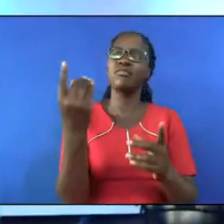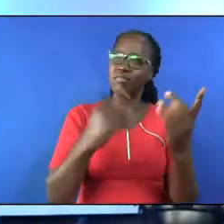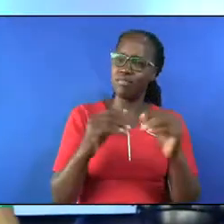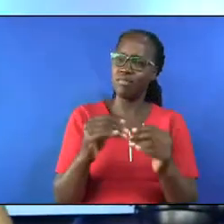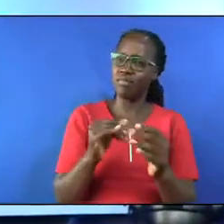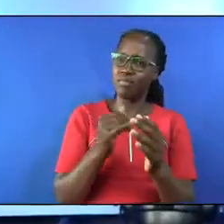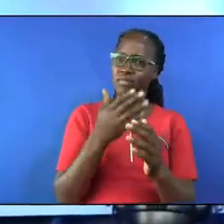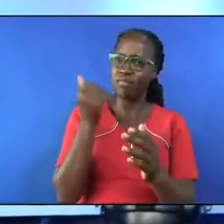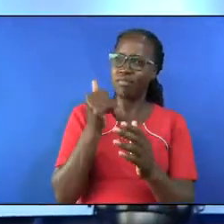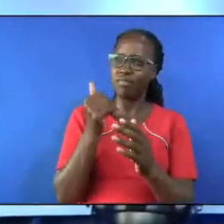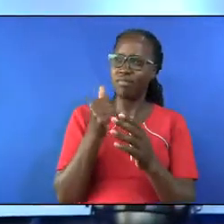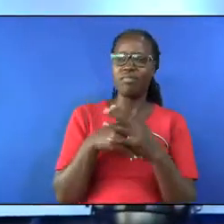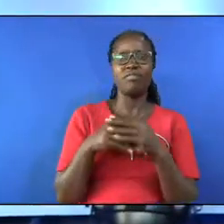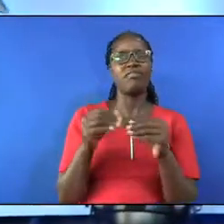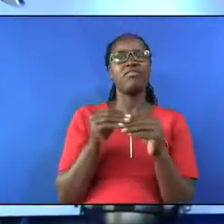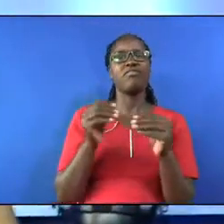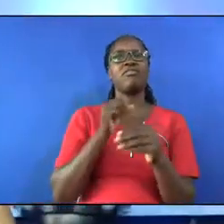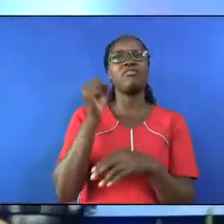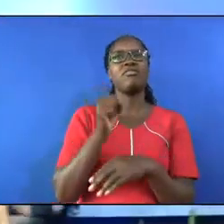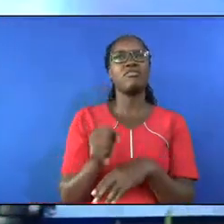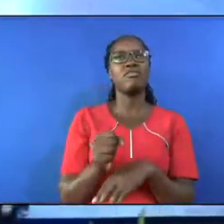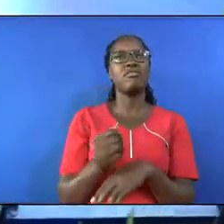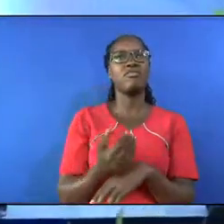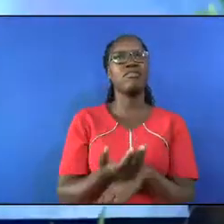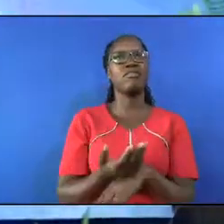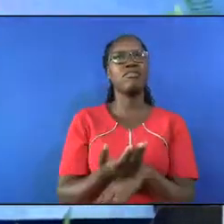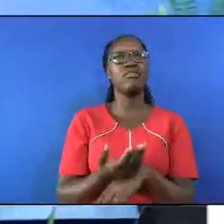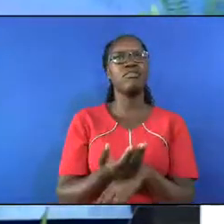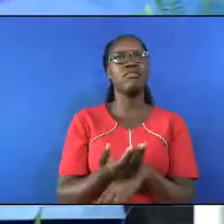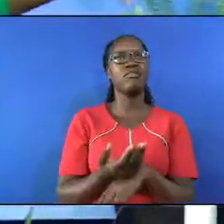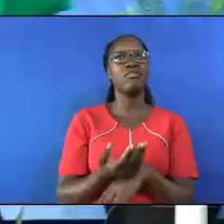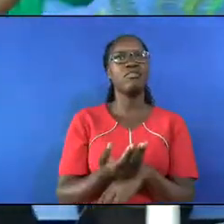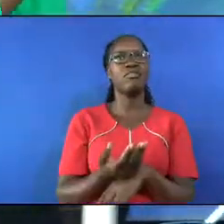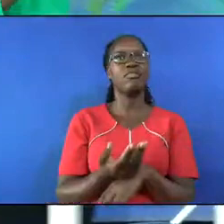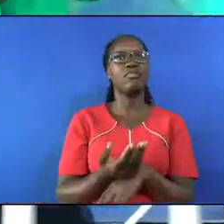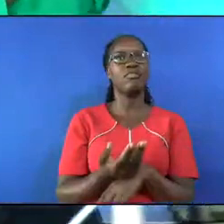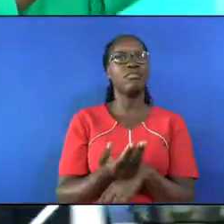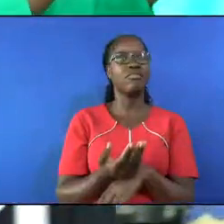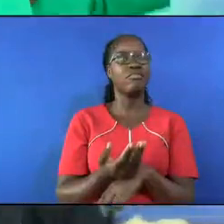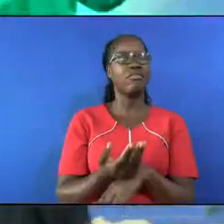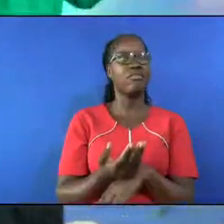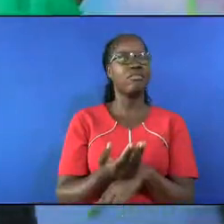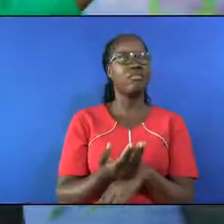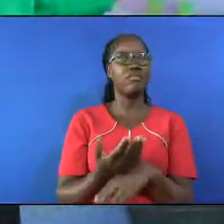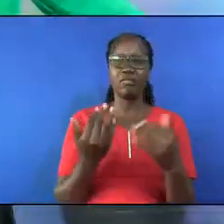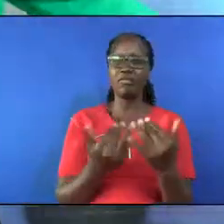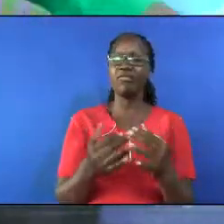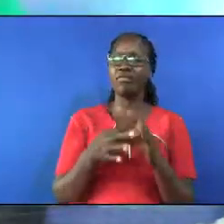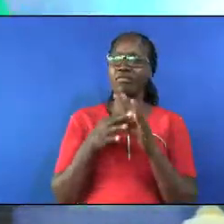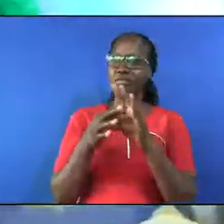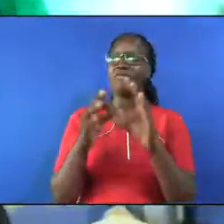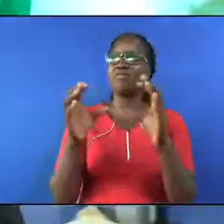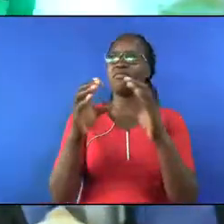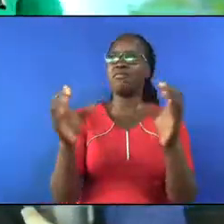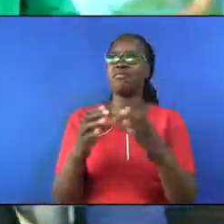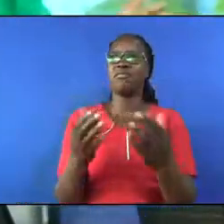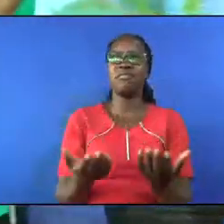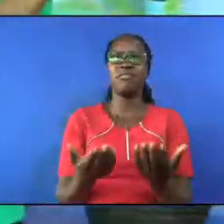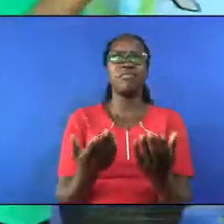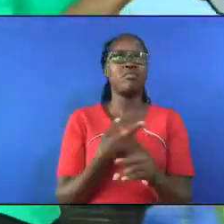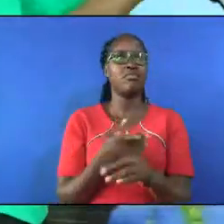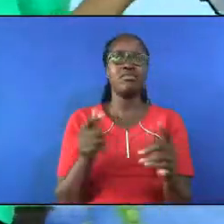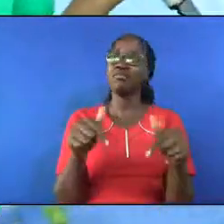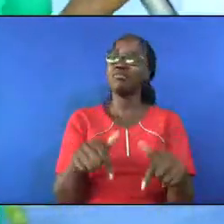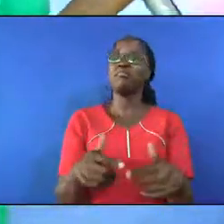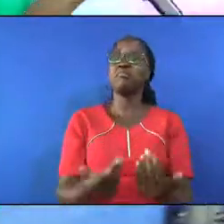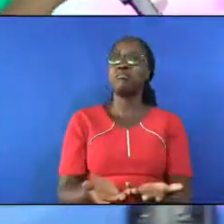better you just keep quiet. Huh? So during our days, people would, you know, a child belonged to the community. But